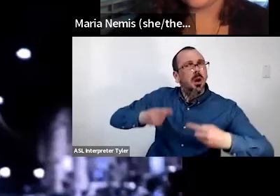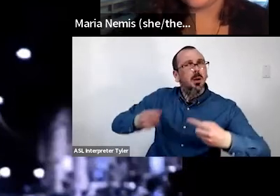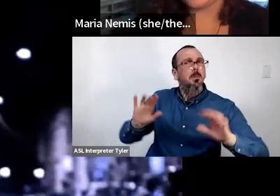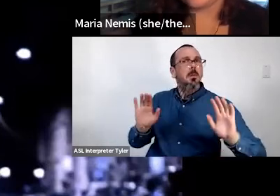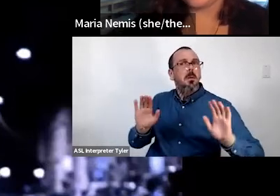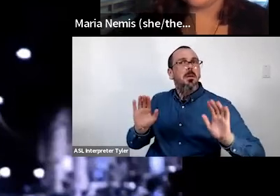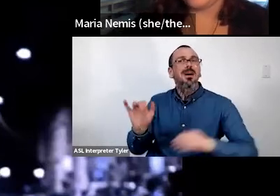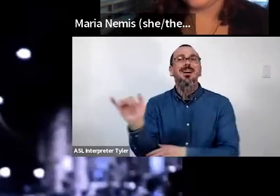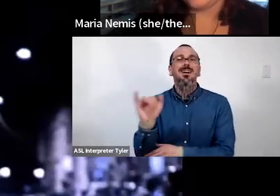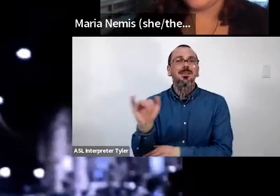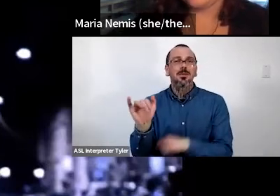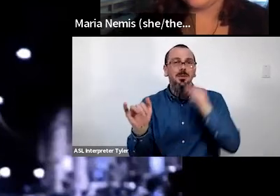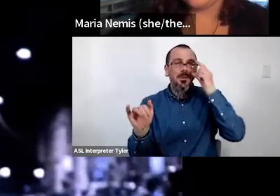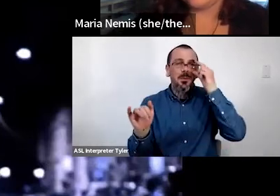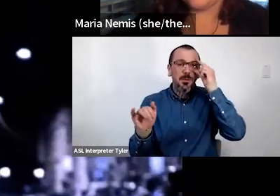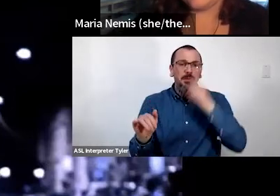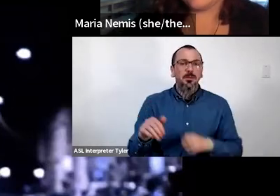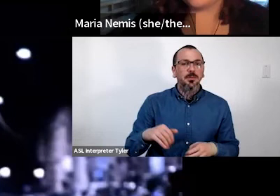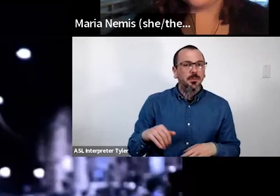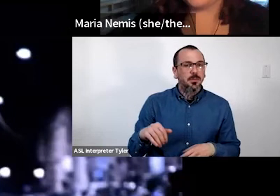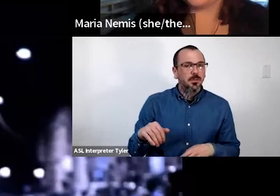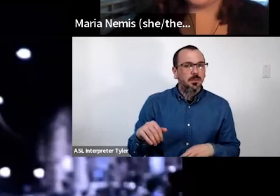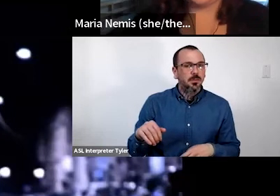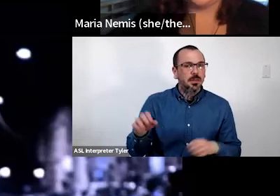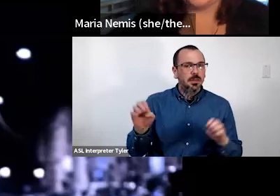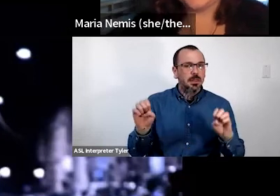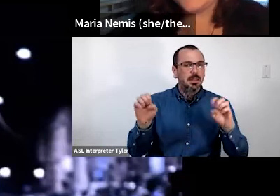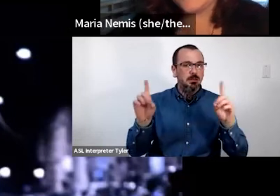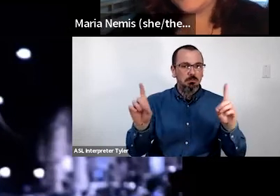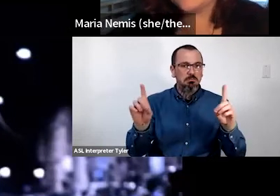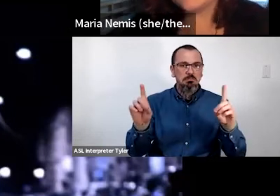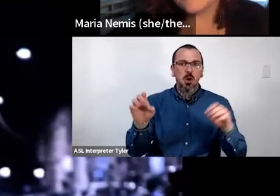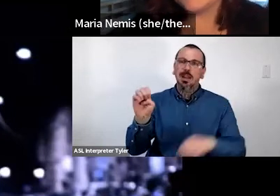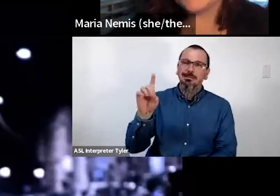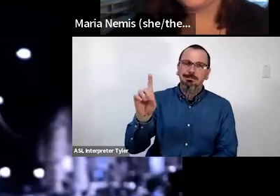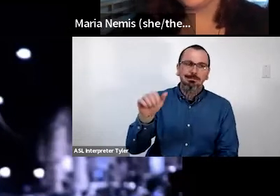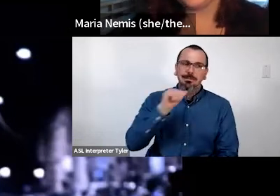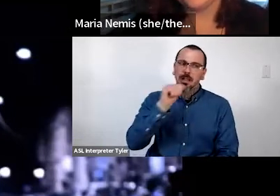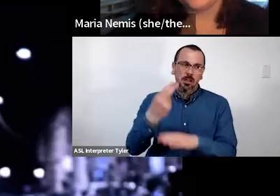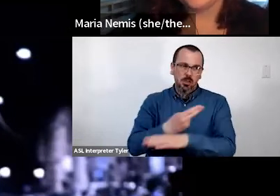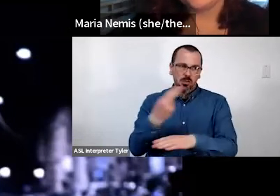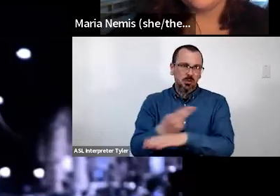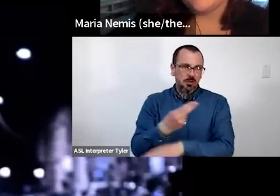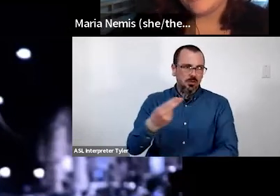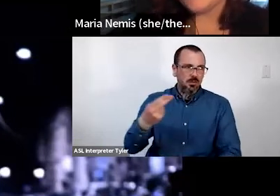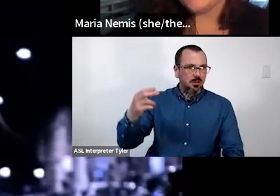a bit more comfortable self-identifying in that way. For the gender affirming healthcare items, I would change the wording